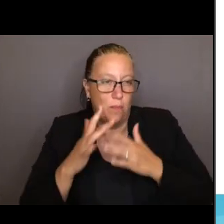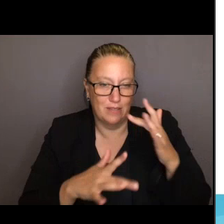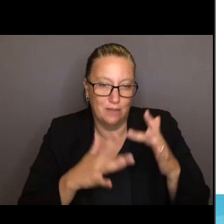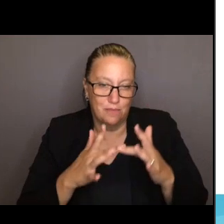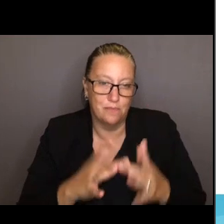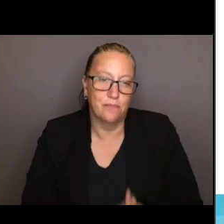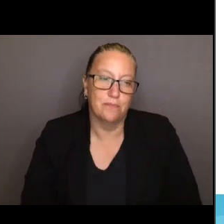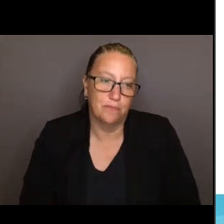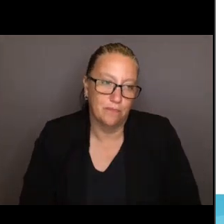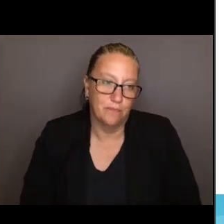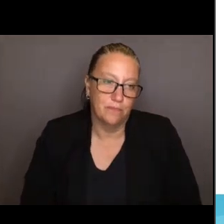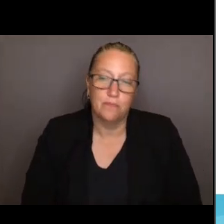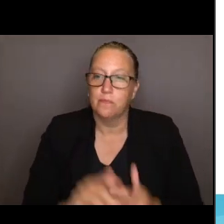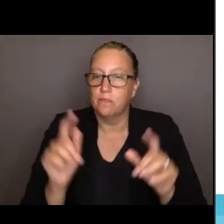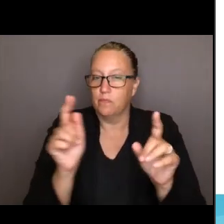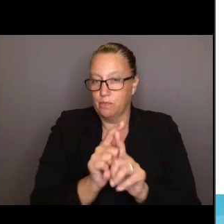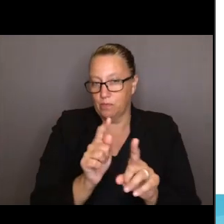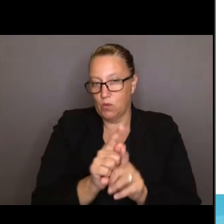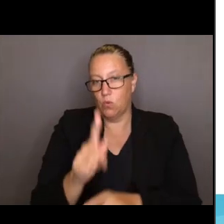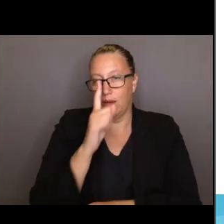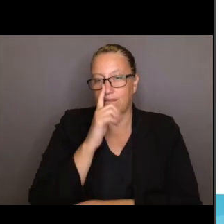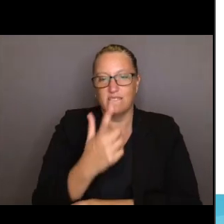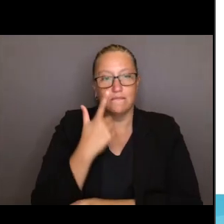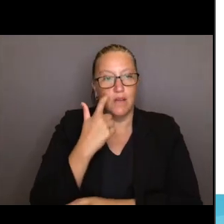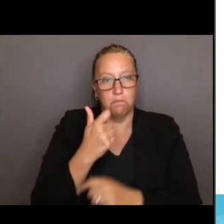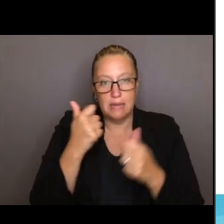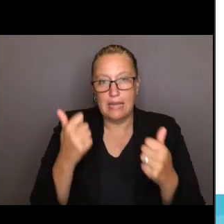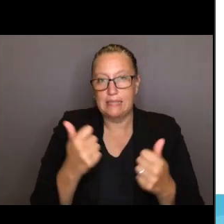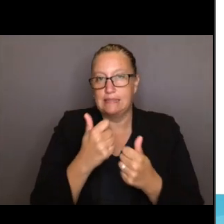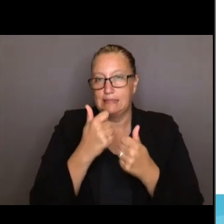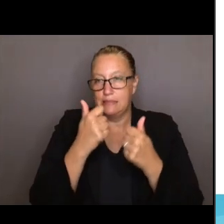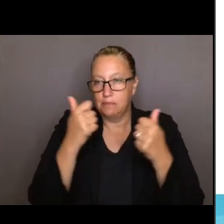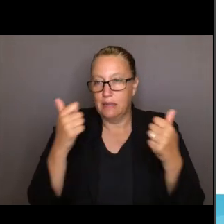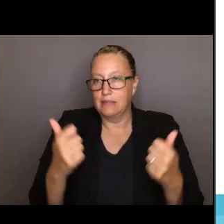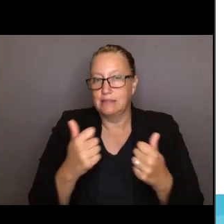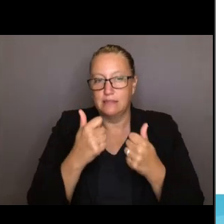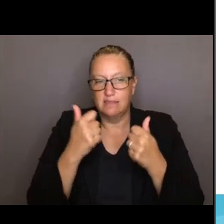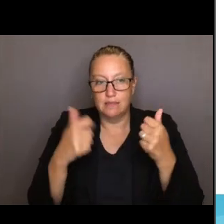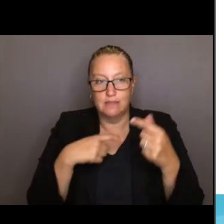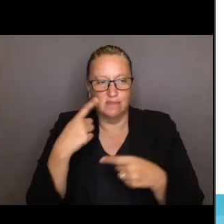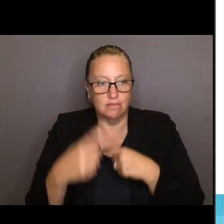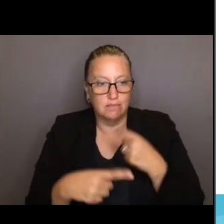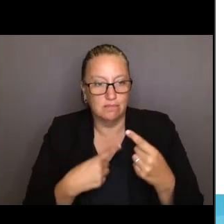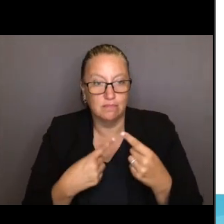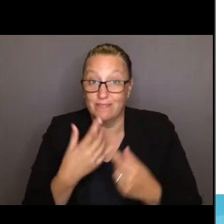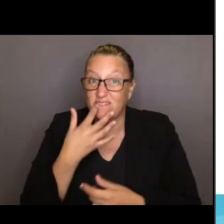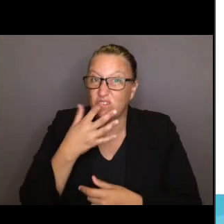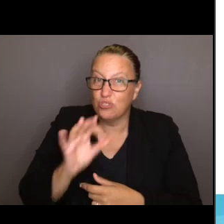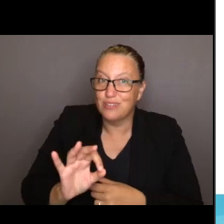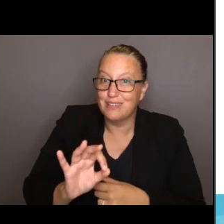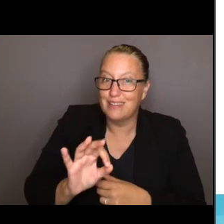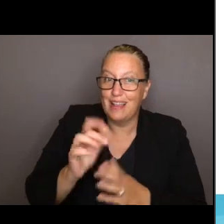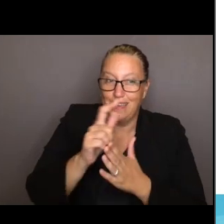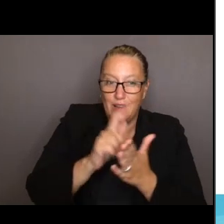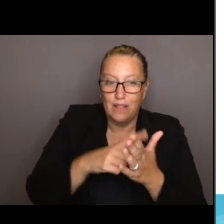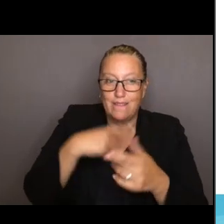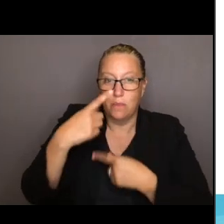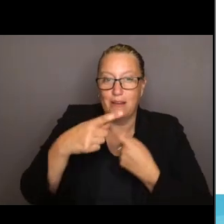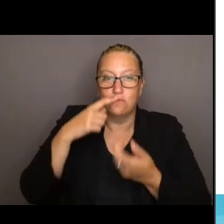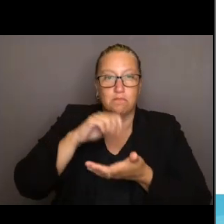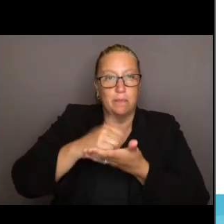On the Legal Aid website, there are heaps and heaps, actually probably over 80 free legal information publications on a